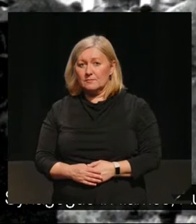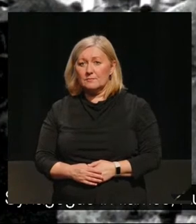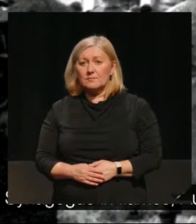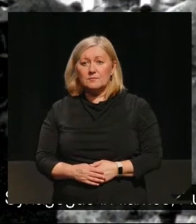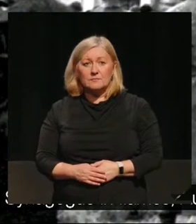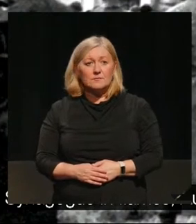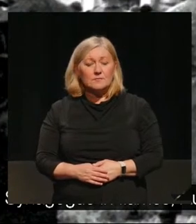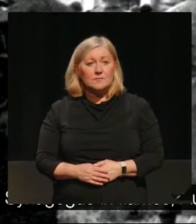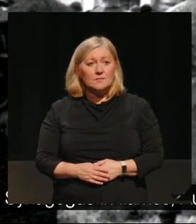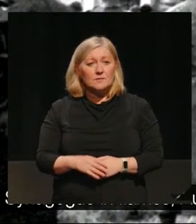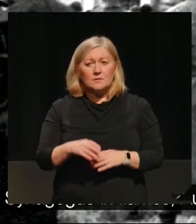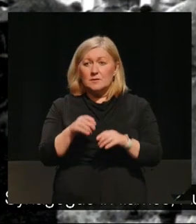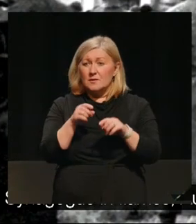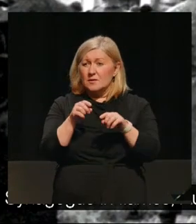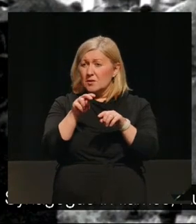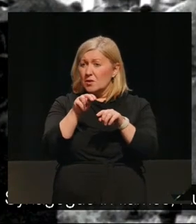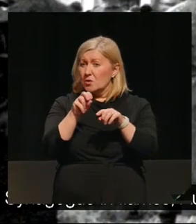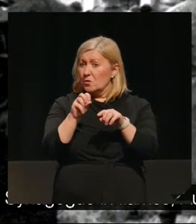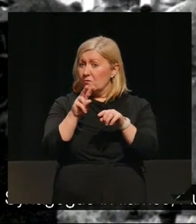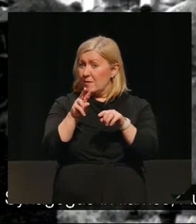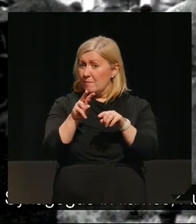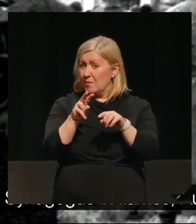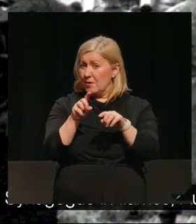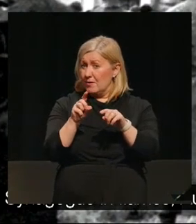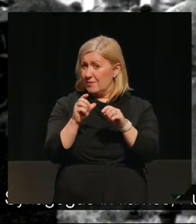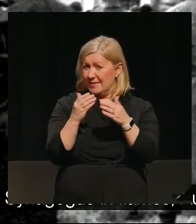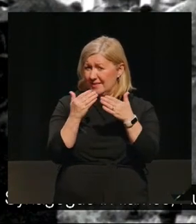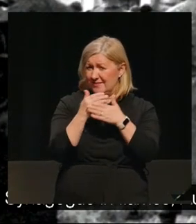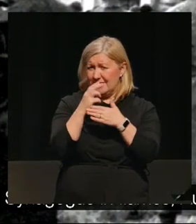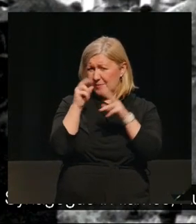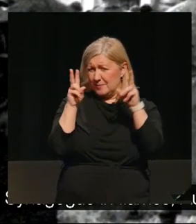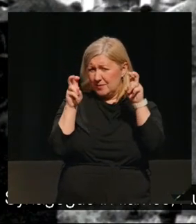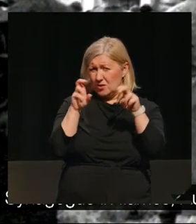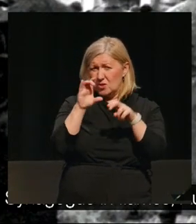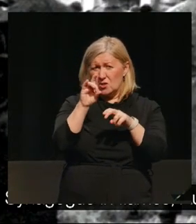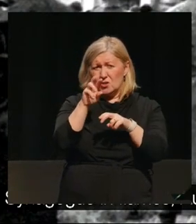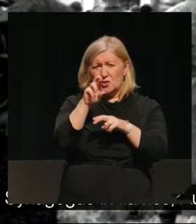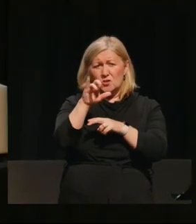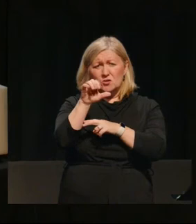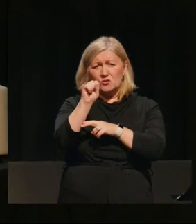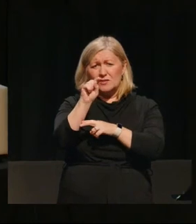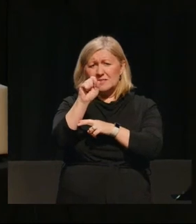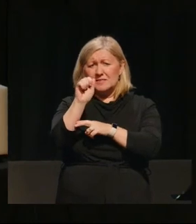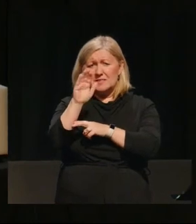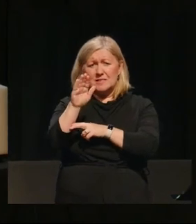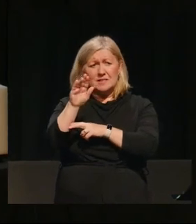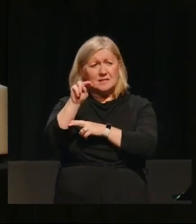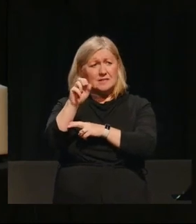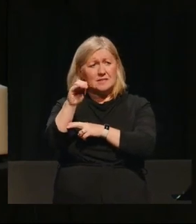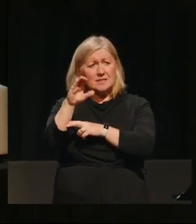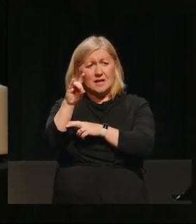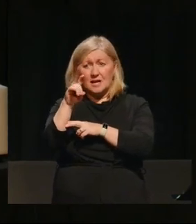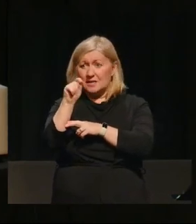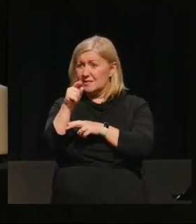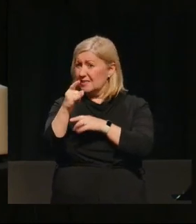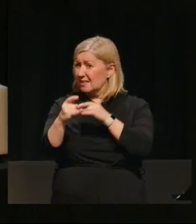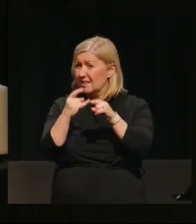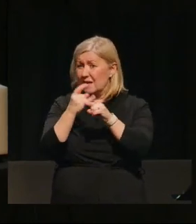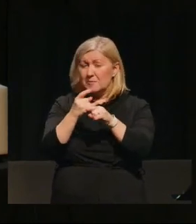The November pogrom known as Kristallnacht erupted across Germany and Austria as the